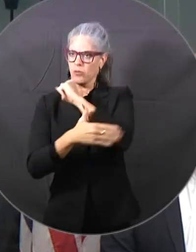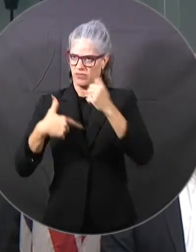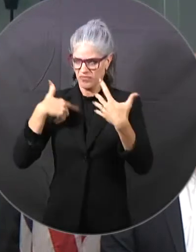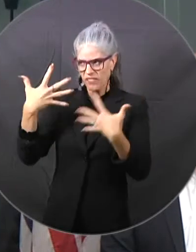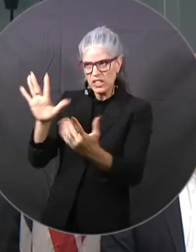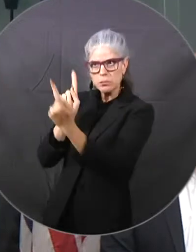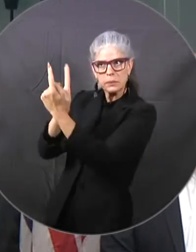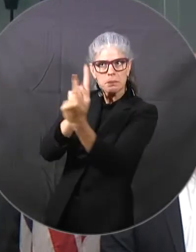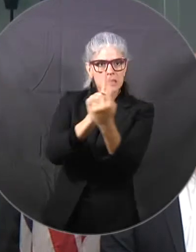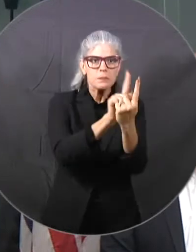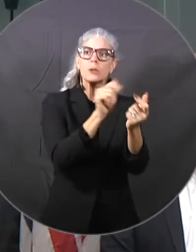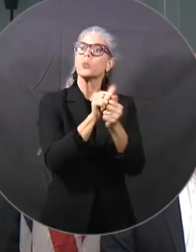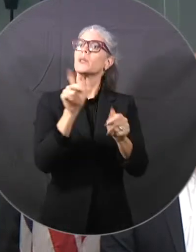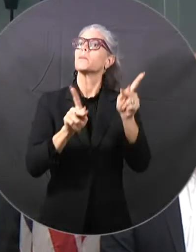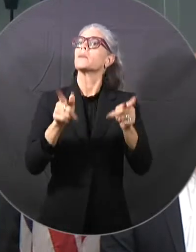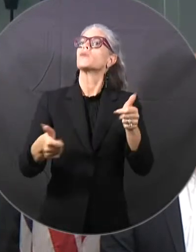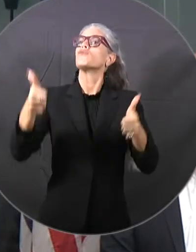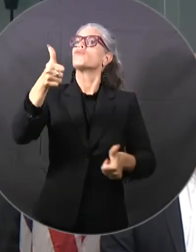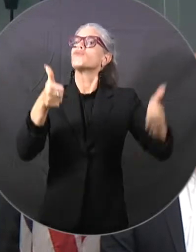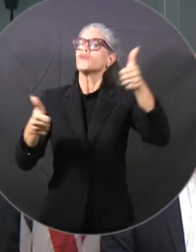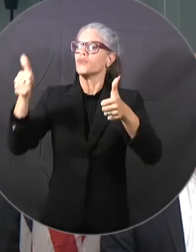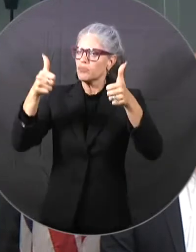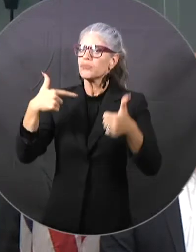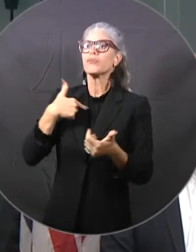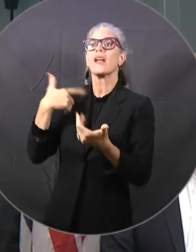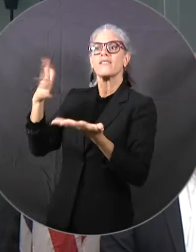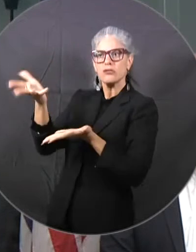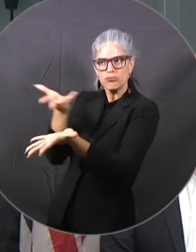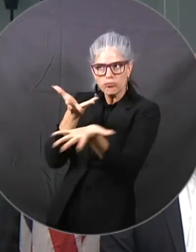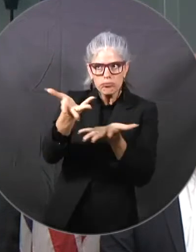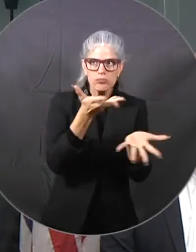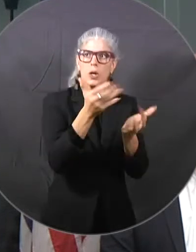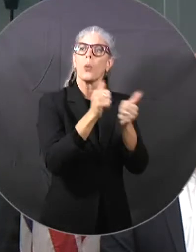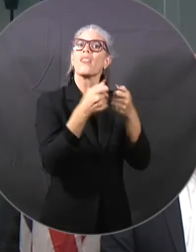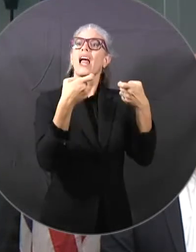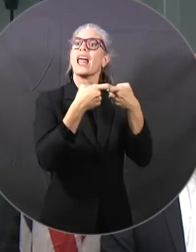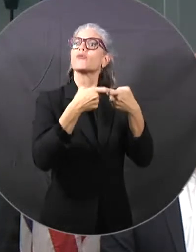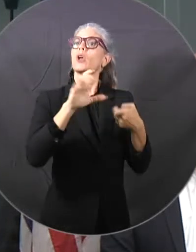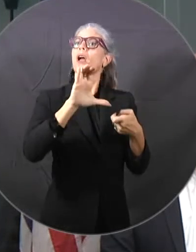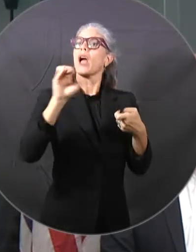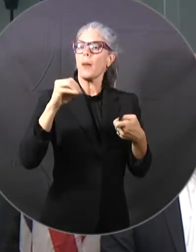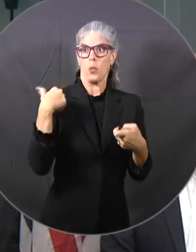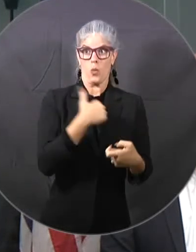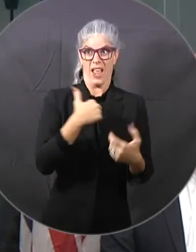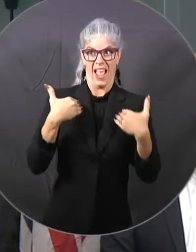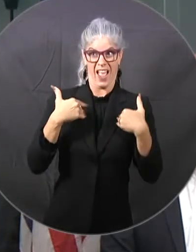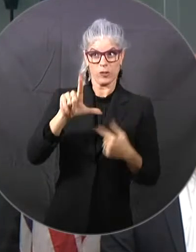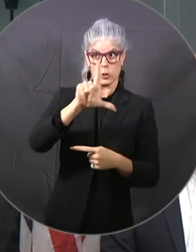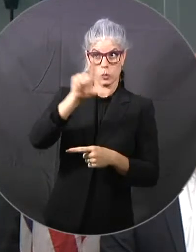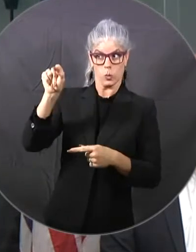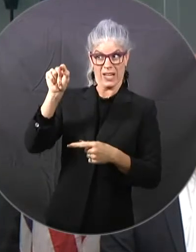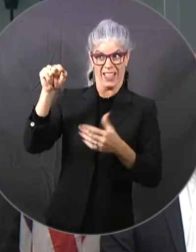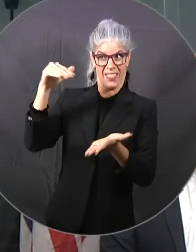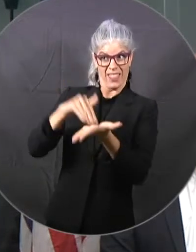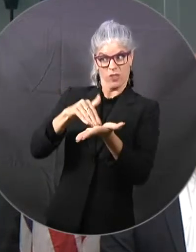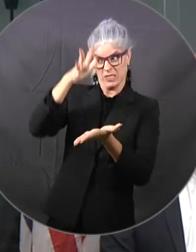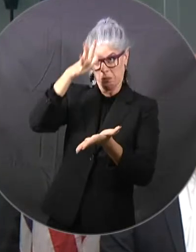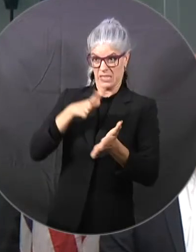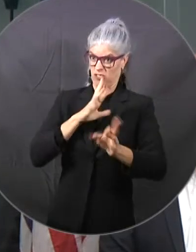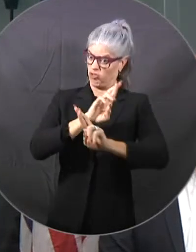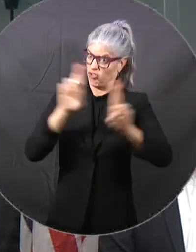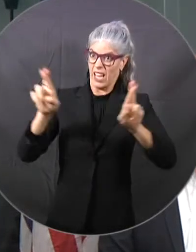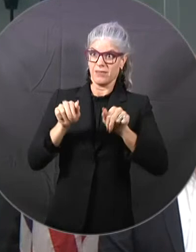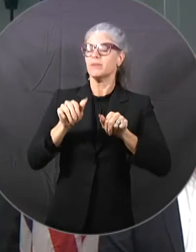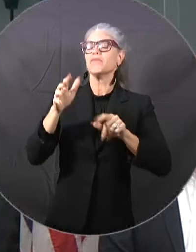companies. There are already more than 20,000 linemen that are ready to respond, and more on the way throughout the balance of today and